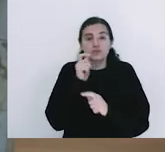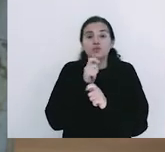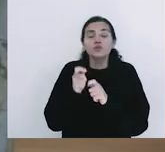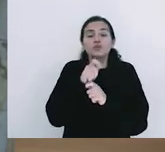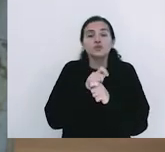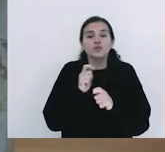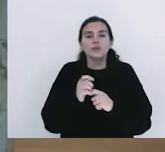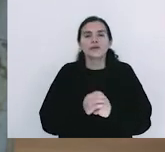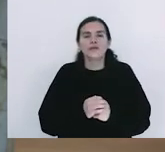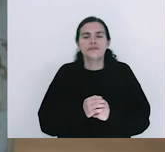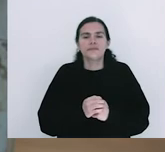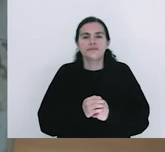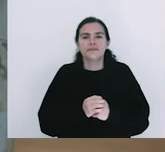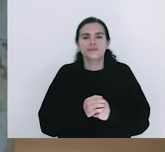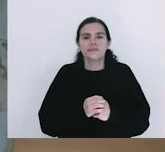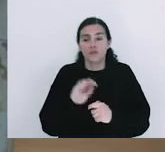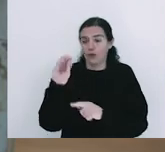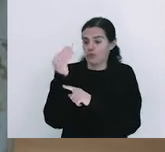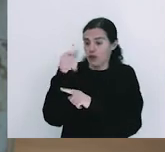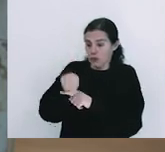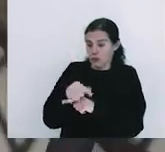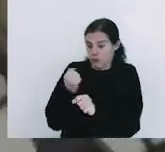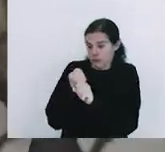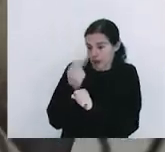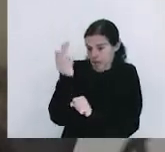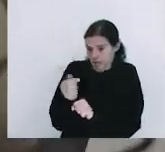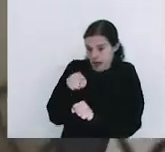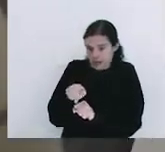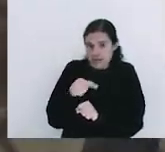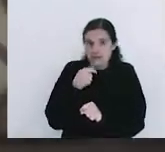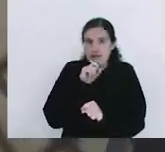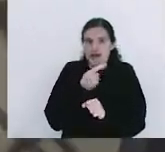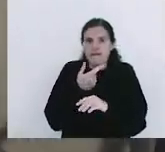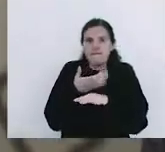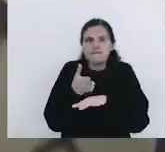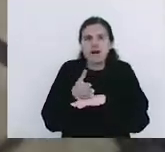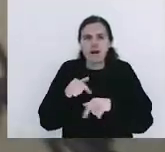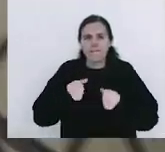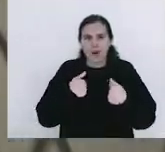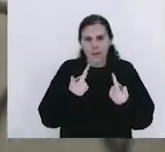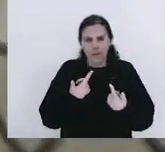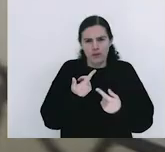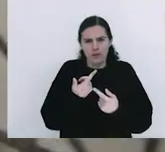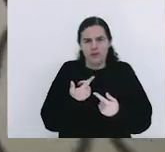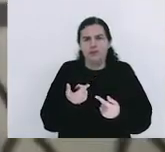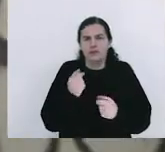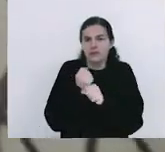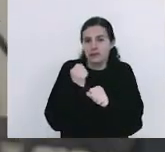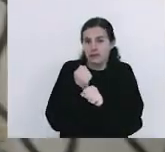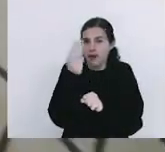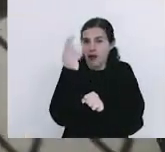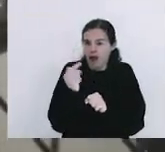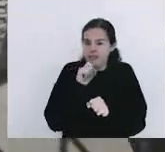sculpture, where the object, the work of art, expand outside of itself, that the works of